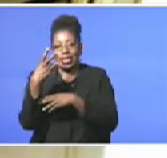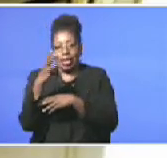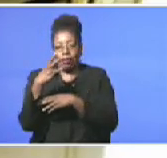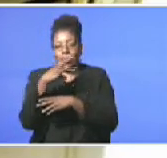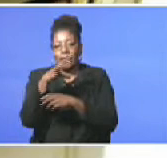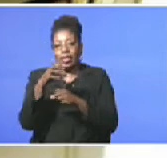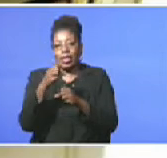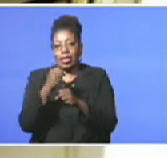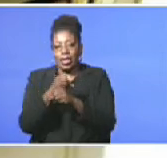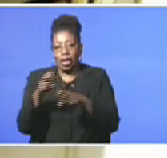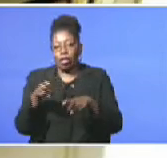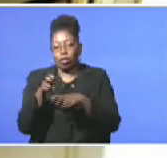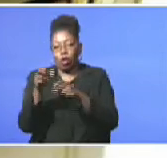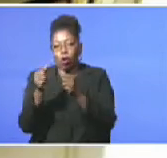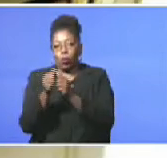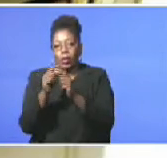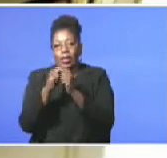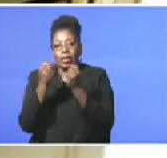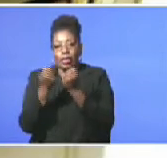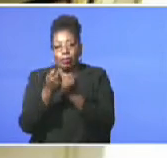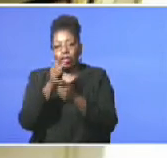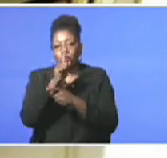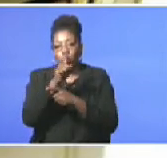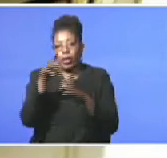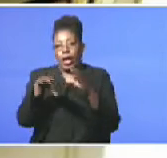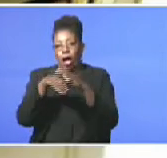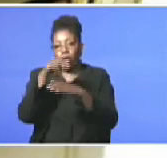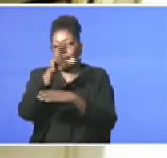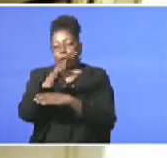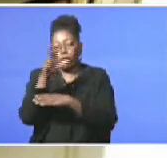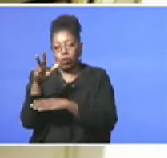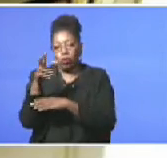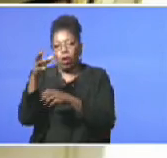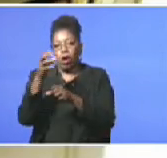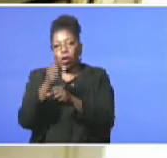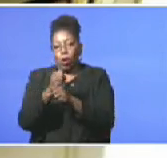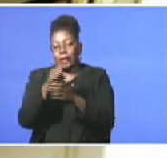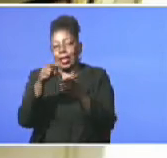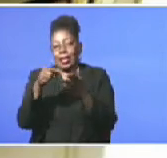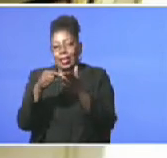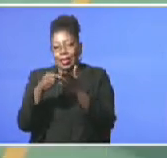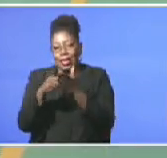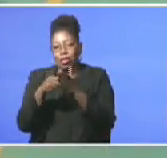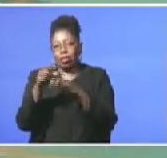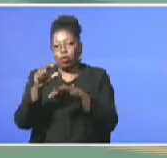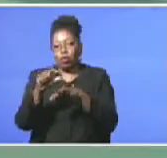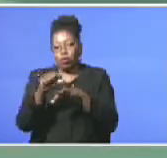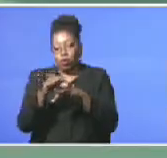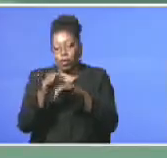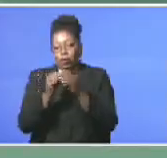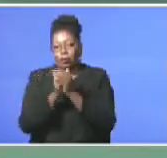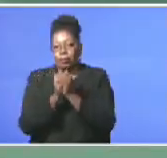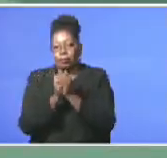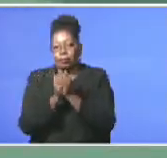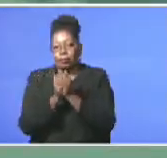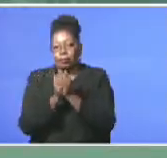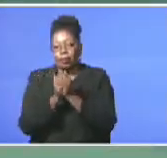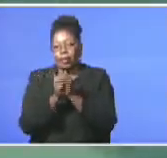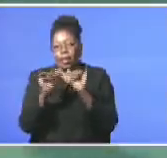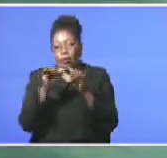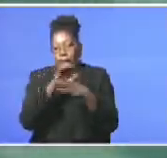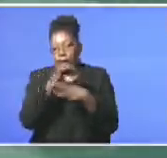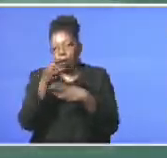the team and will be one of only 32 to ever receive a Legends ring. The playoffs right around the corner